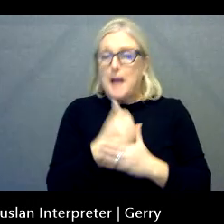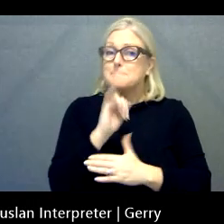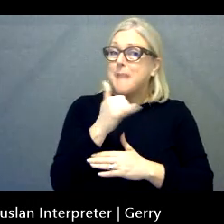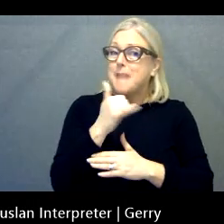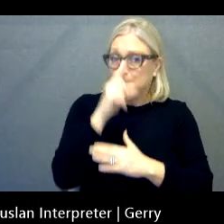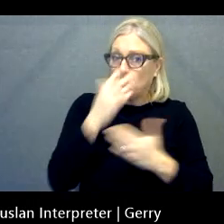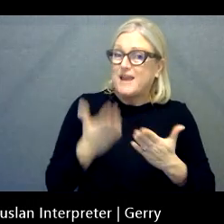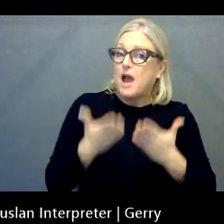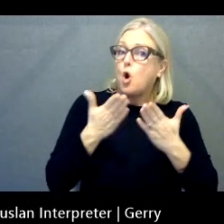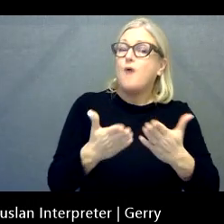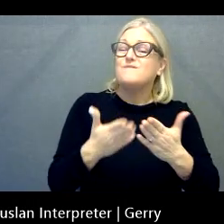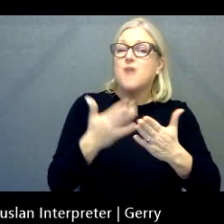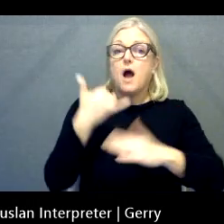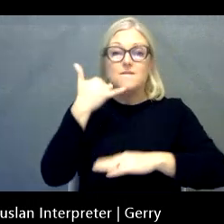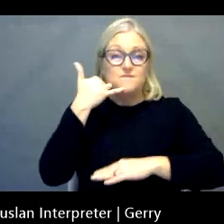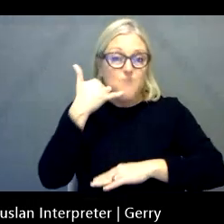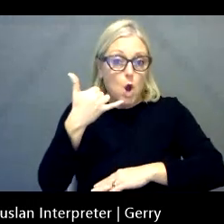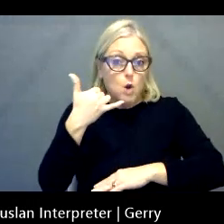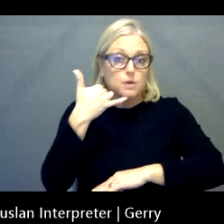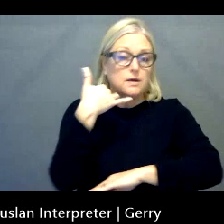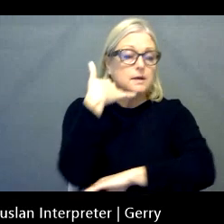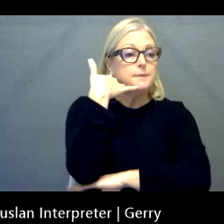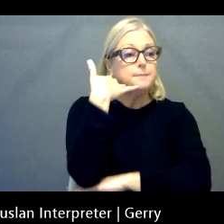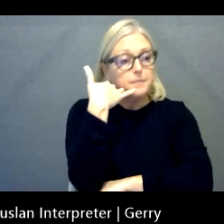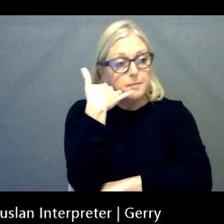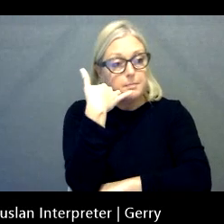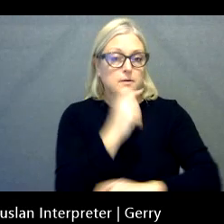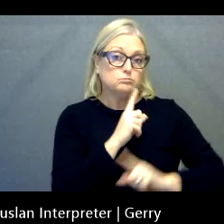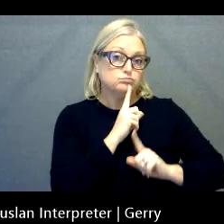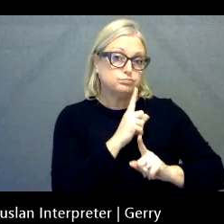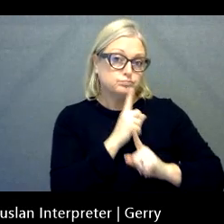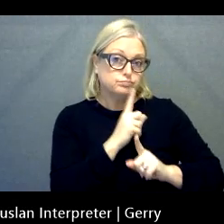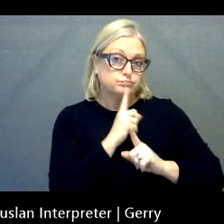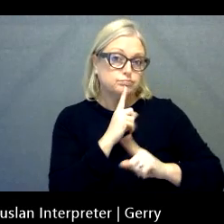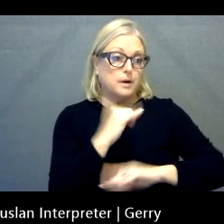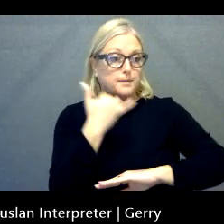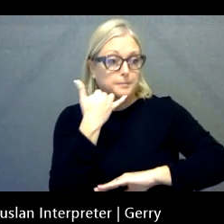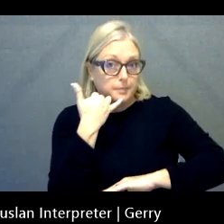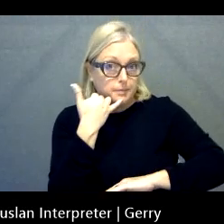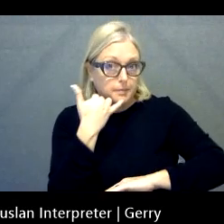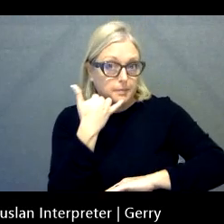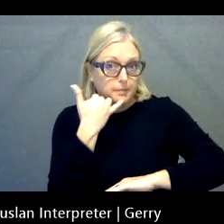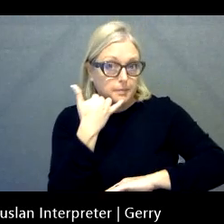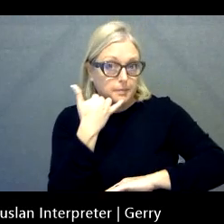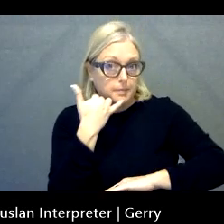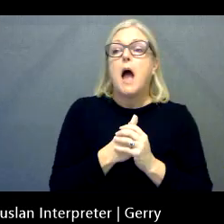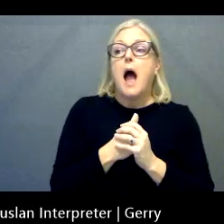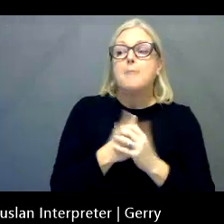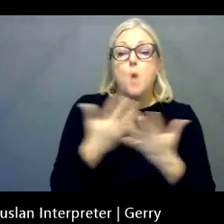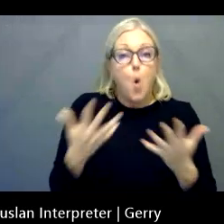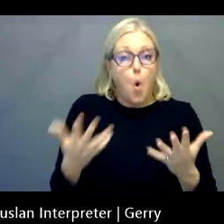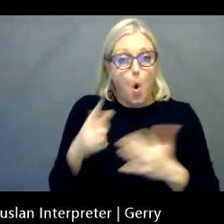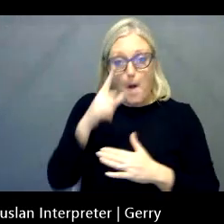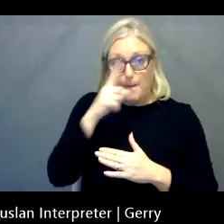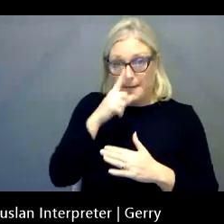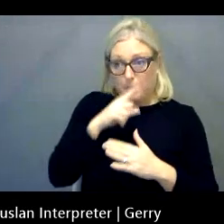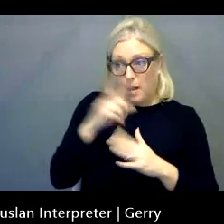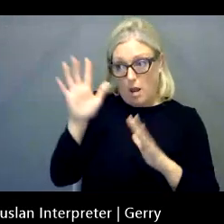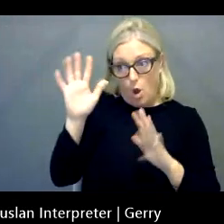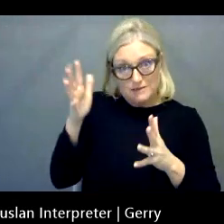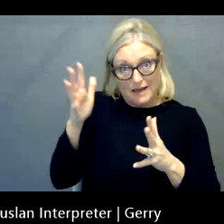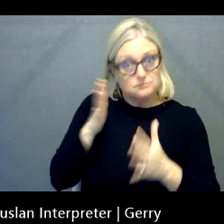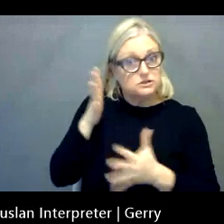with a member of the team. And for people who, for example, were Auslan users or who were needing some support